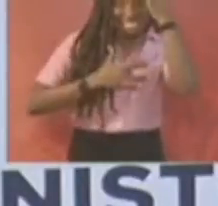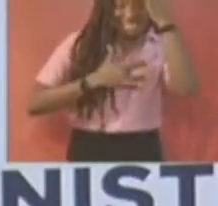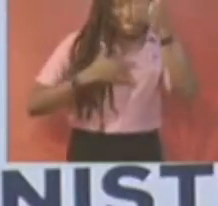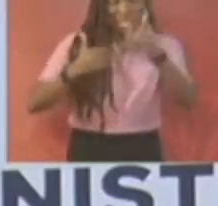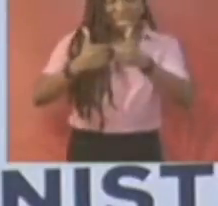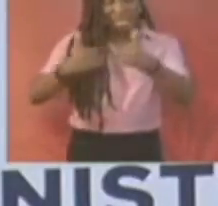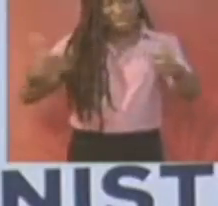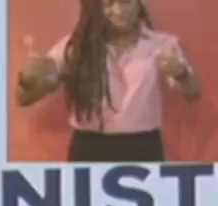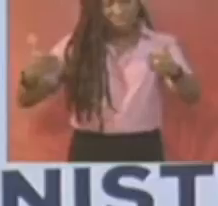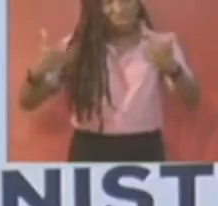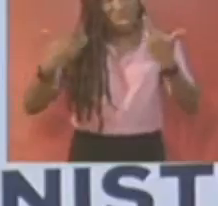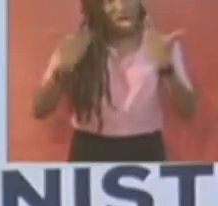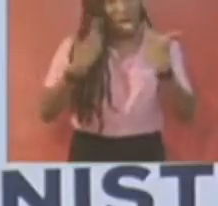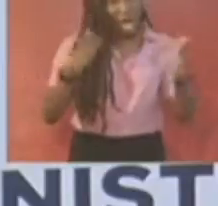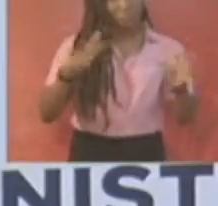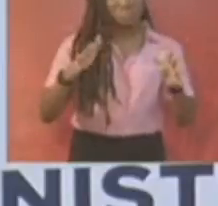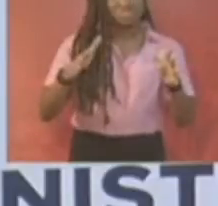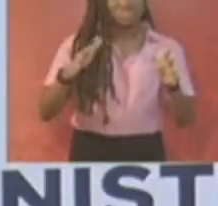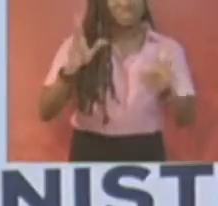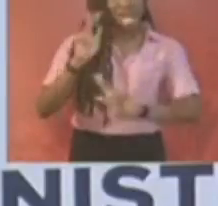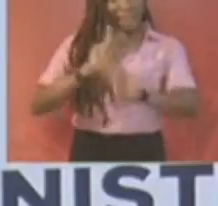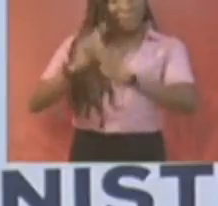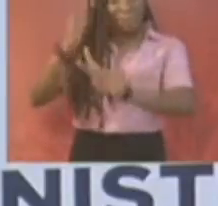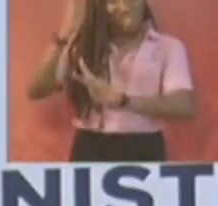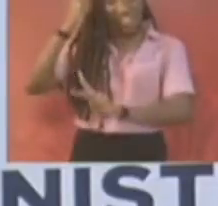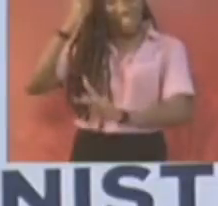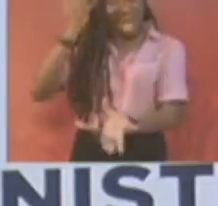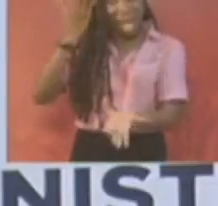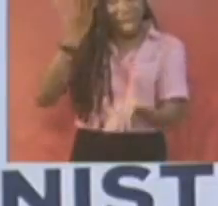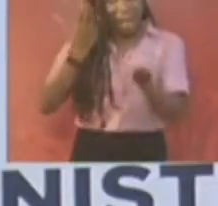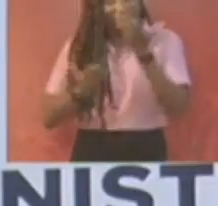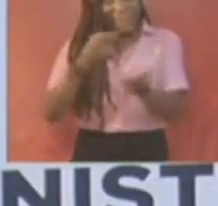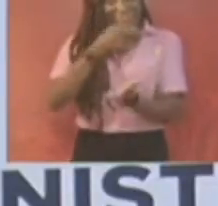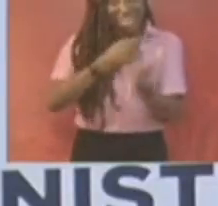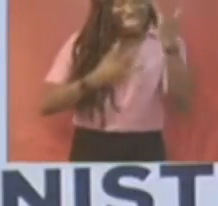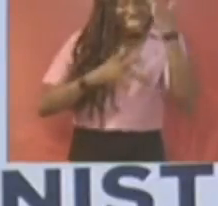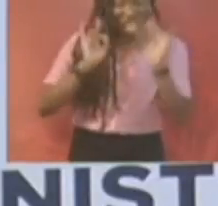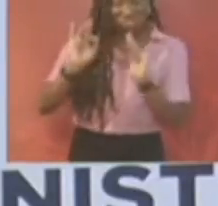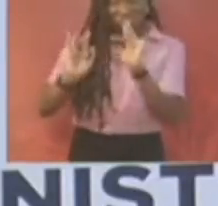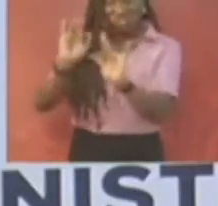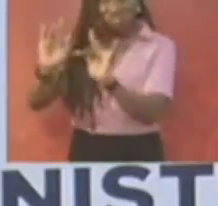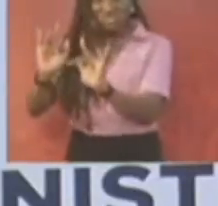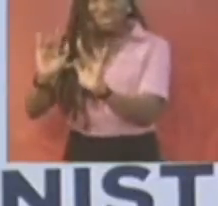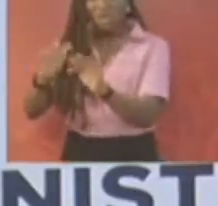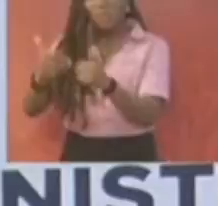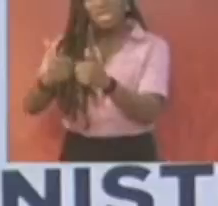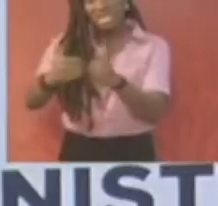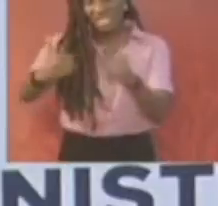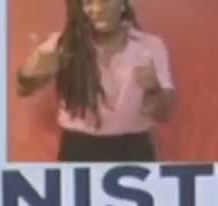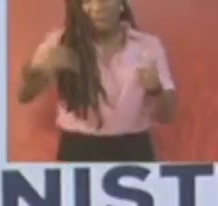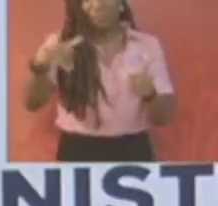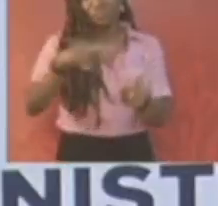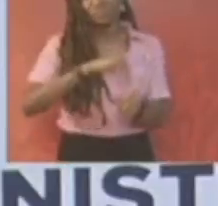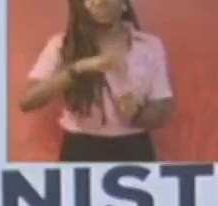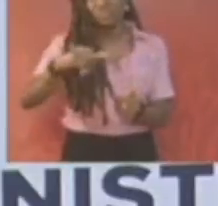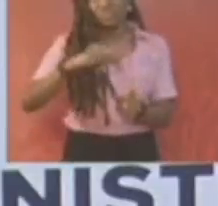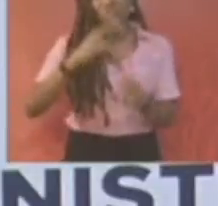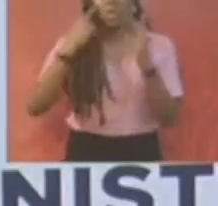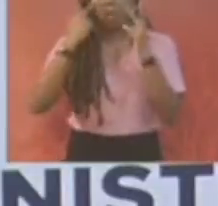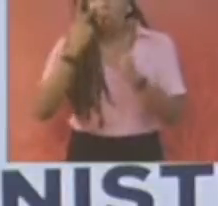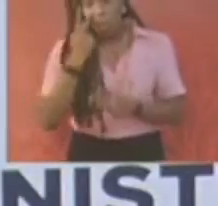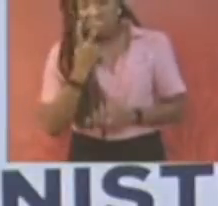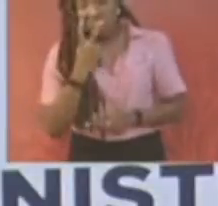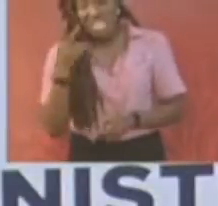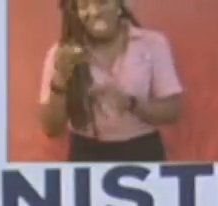to be positive, quarantine those who were known to have been exposed. And while there may be unknown